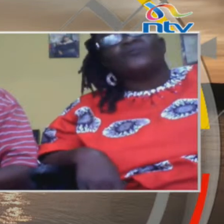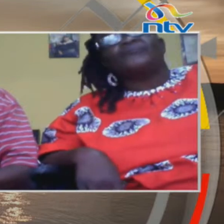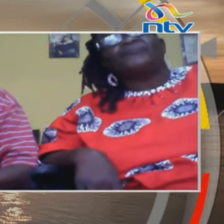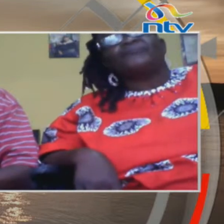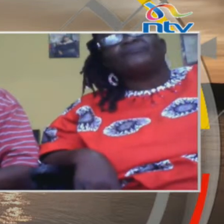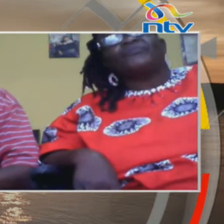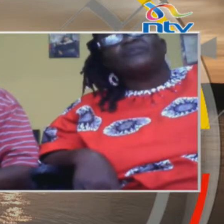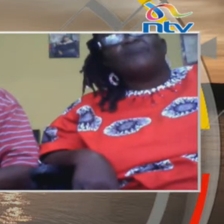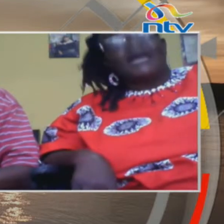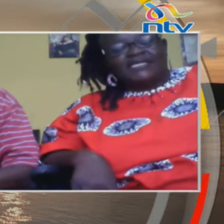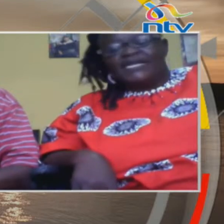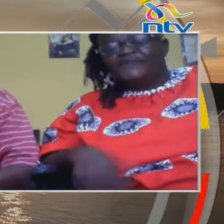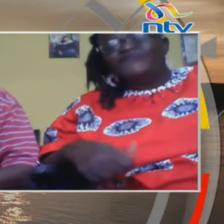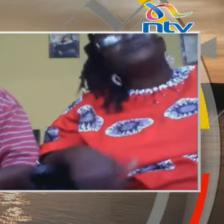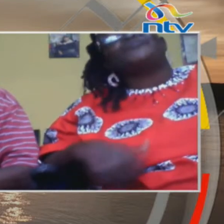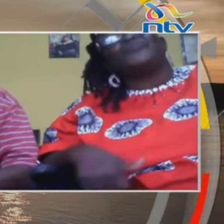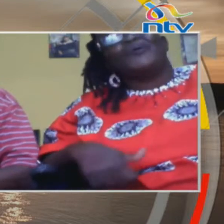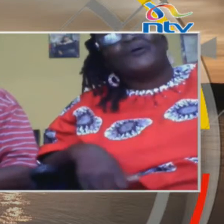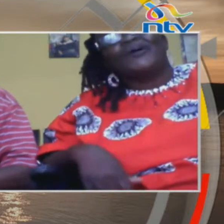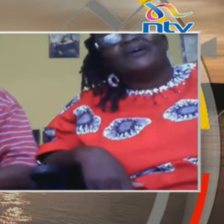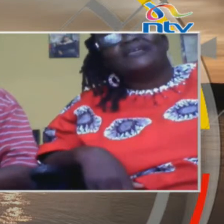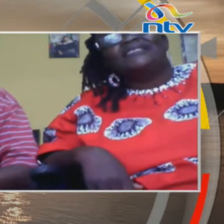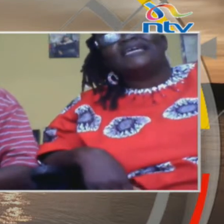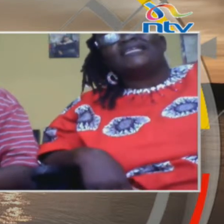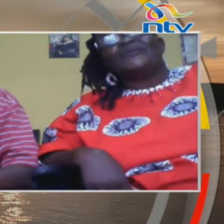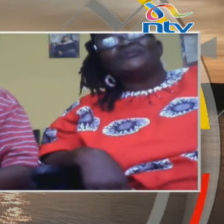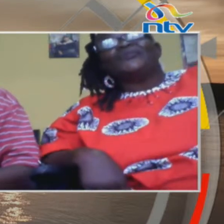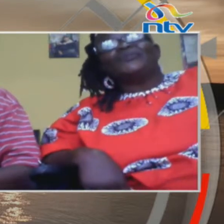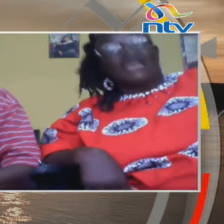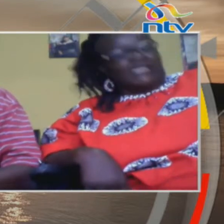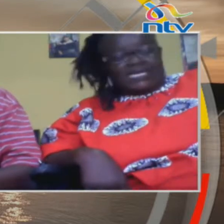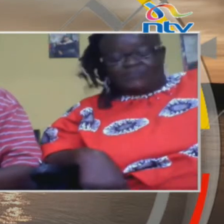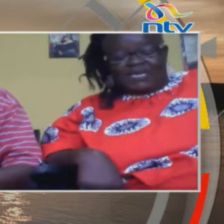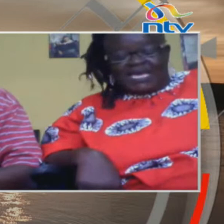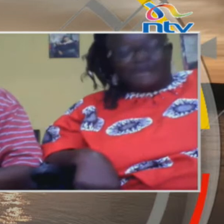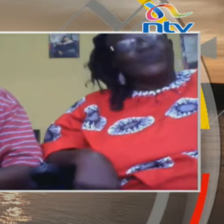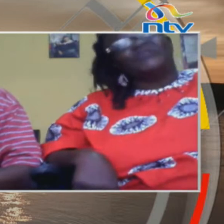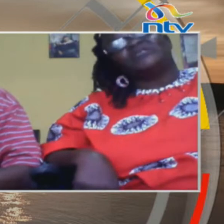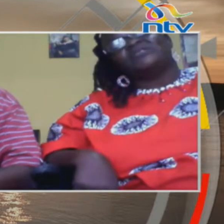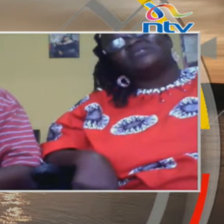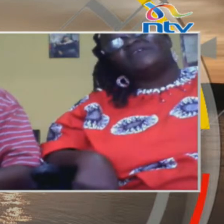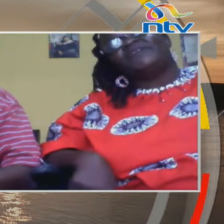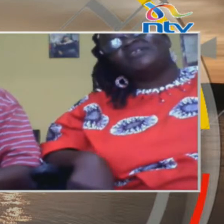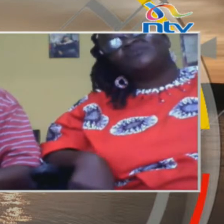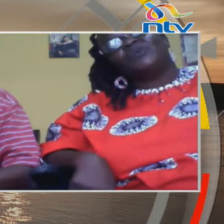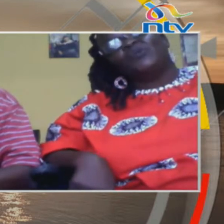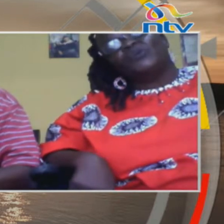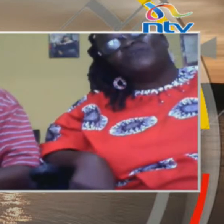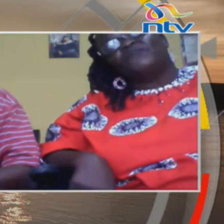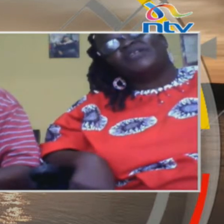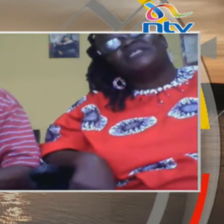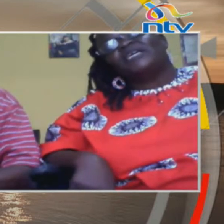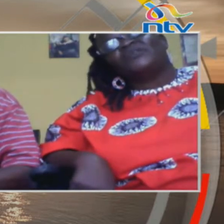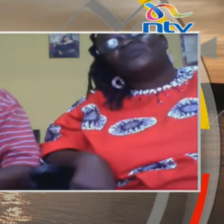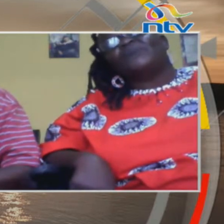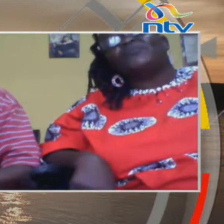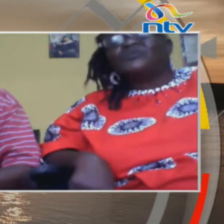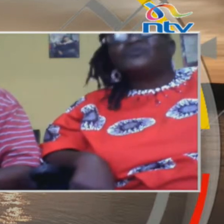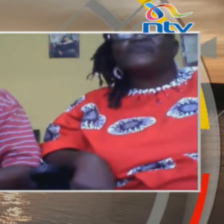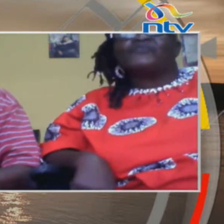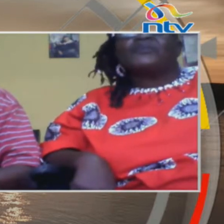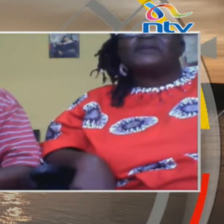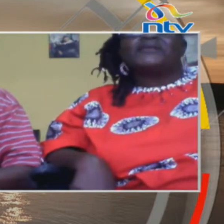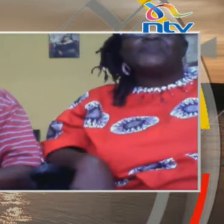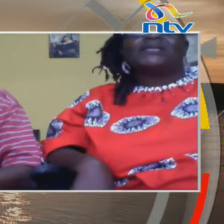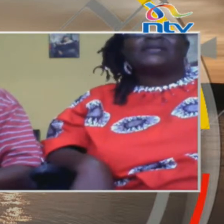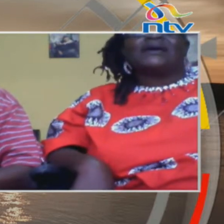go, but he refused to go. He said he also would like. Said me, I don't. If that is what you're looking for, and he said no, I'm also looking